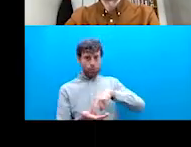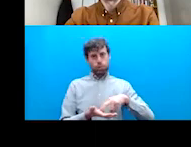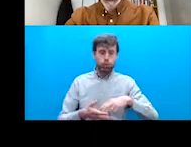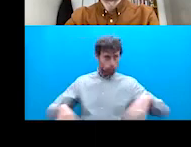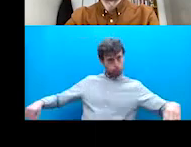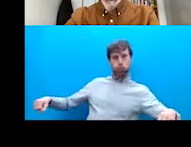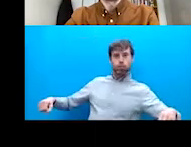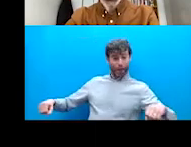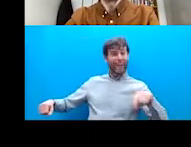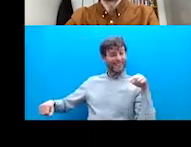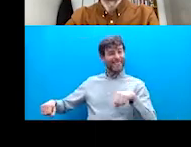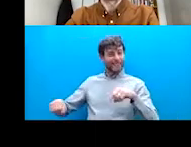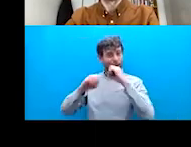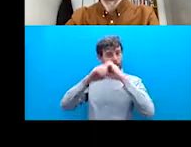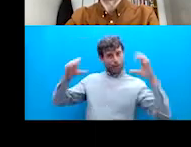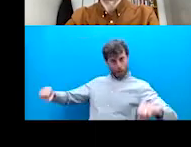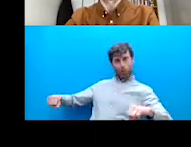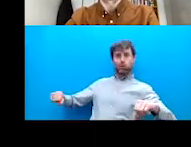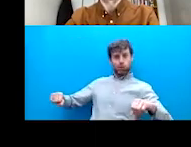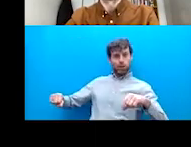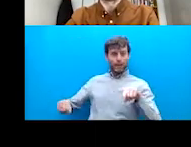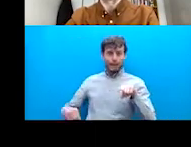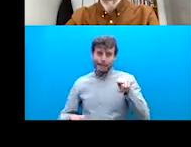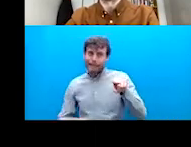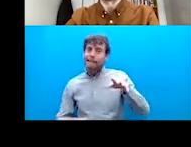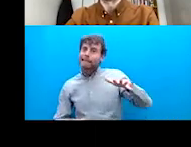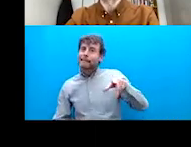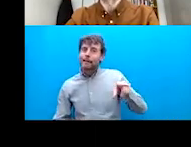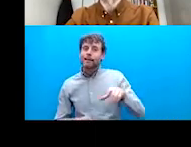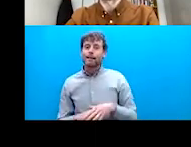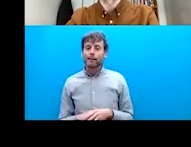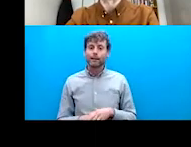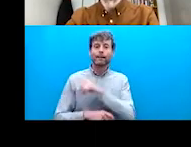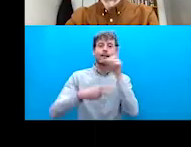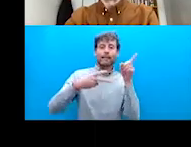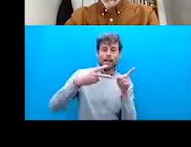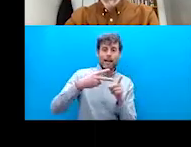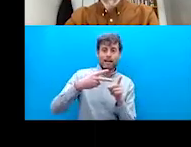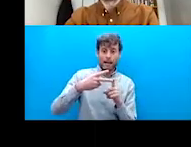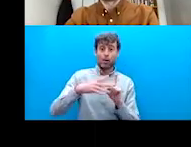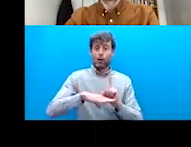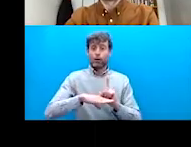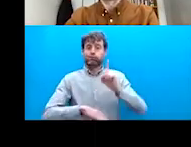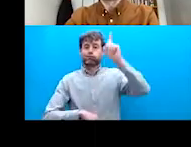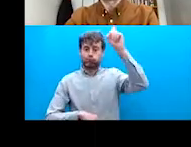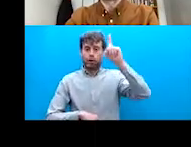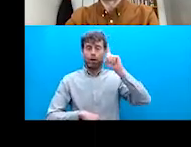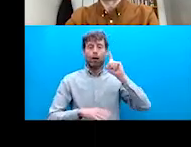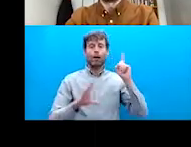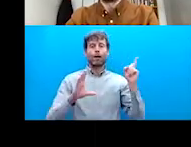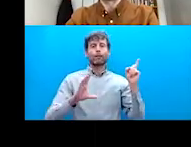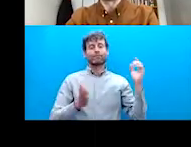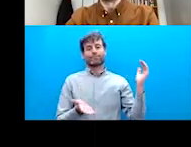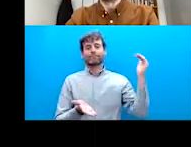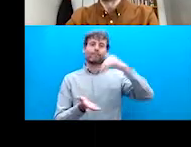Similarly, the intended meaning of two, the first person landed on the moon in 1969, is that the first person